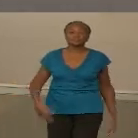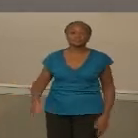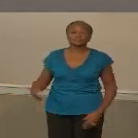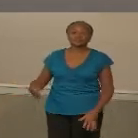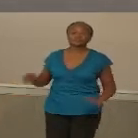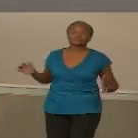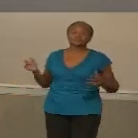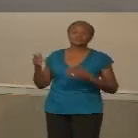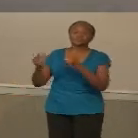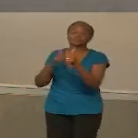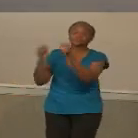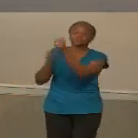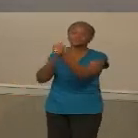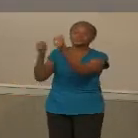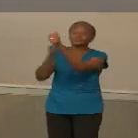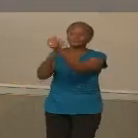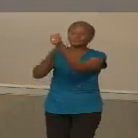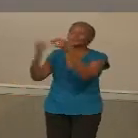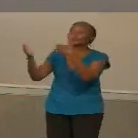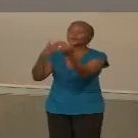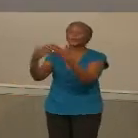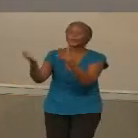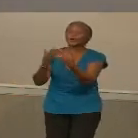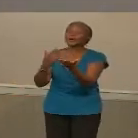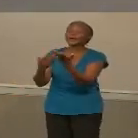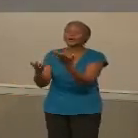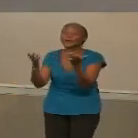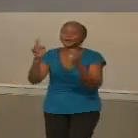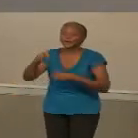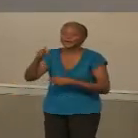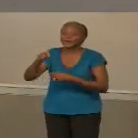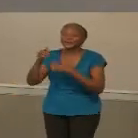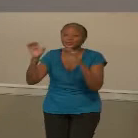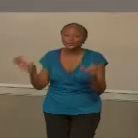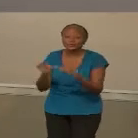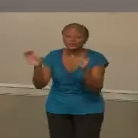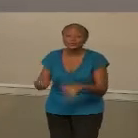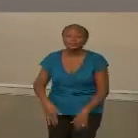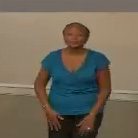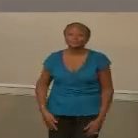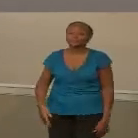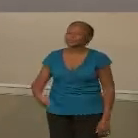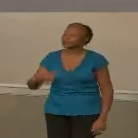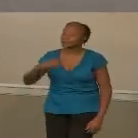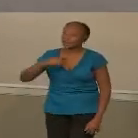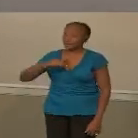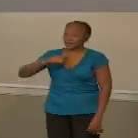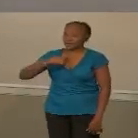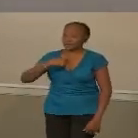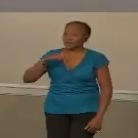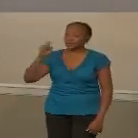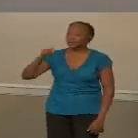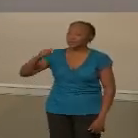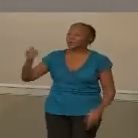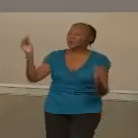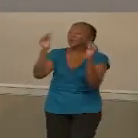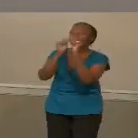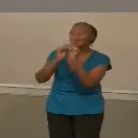I'm chasing after you, no matter what I gotta do, 'cause I need